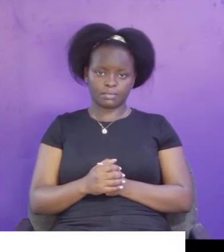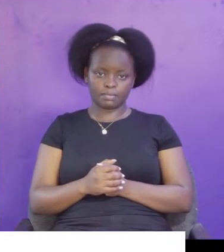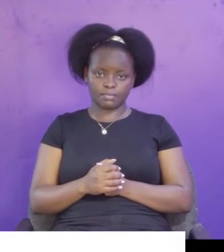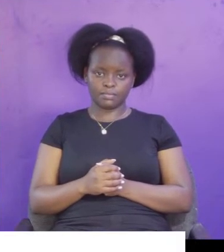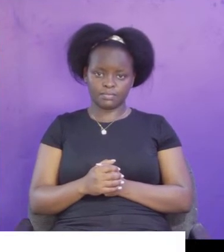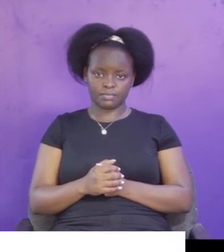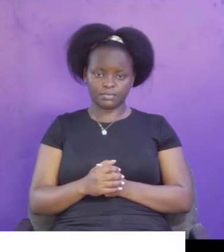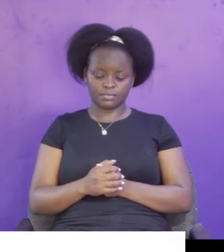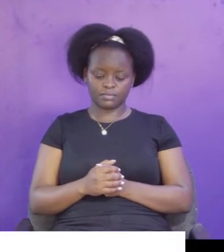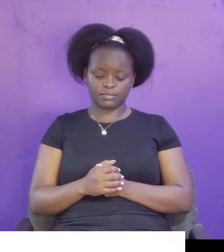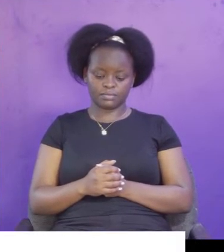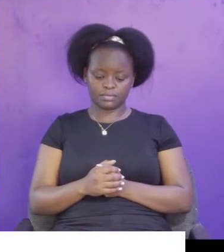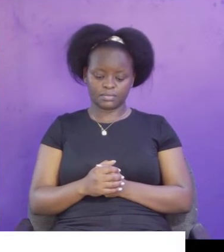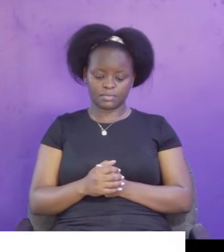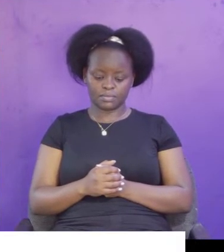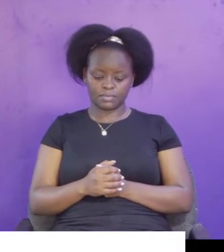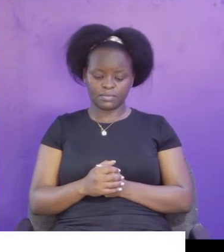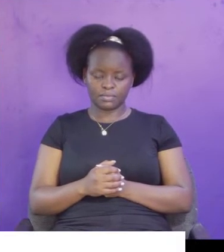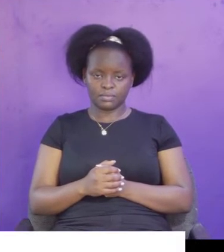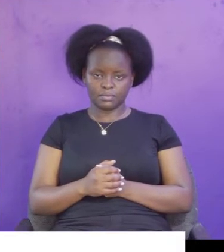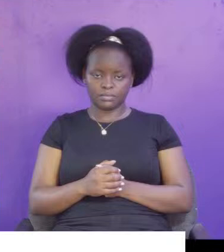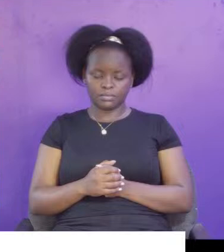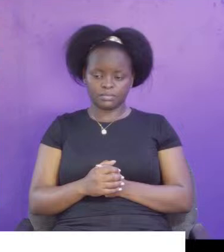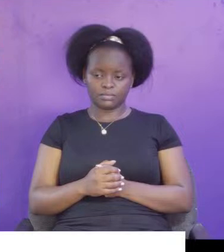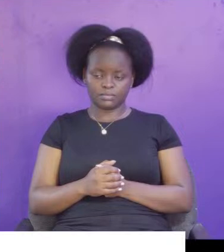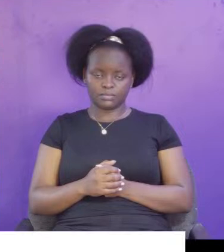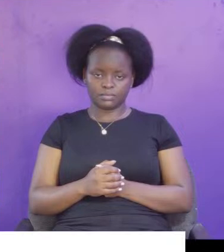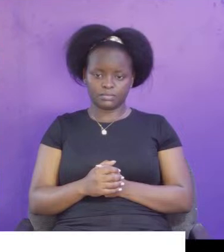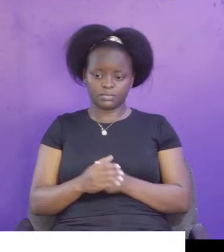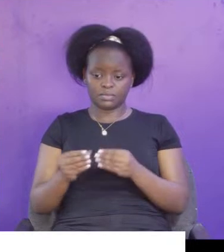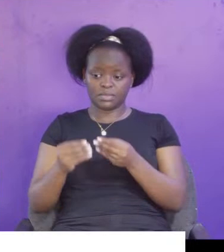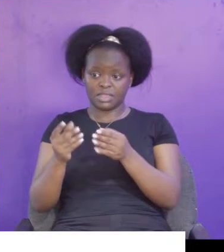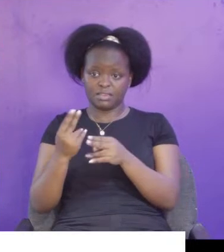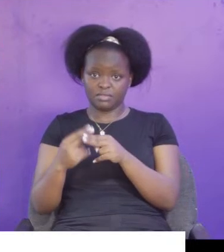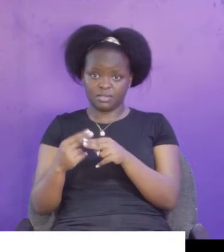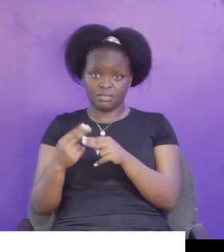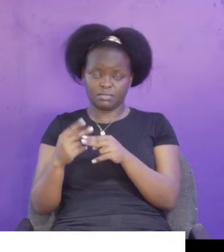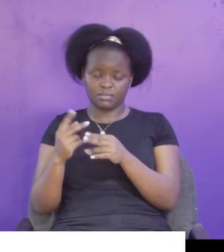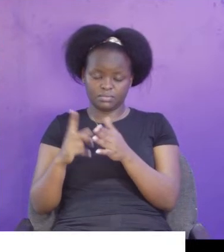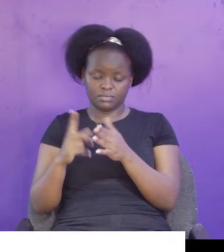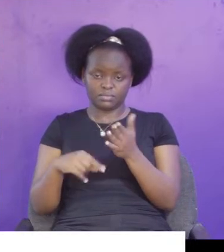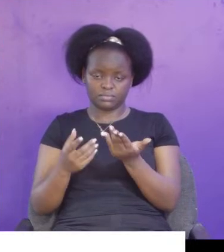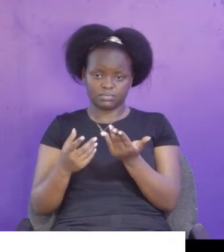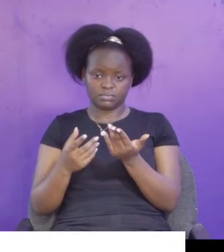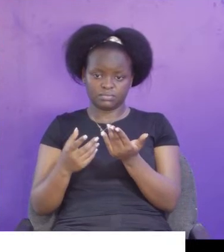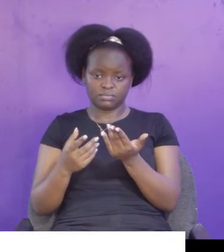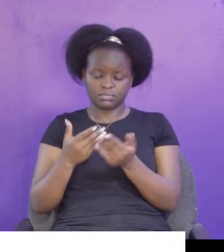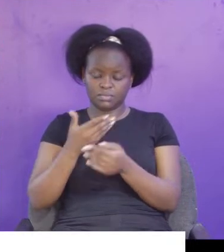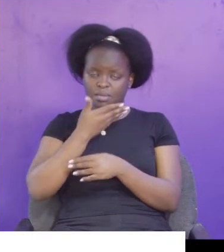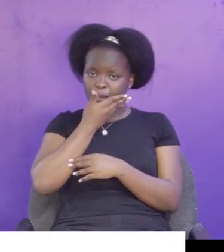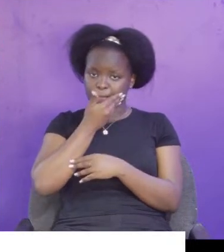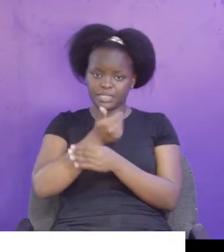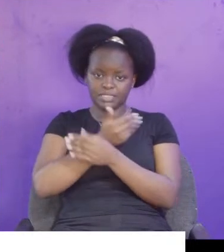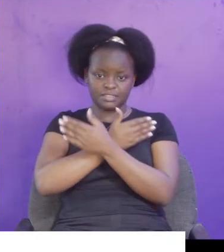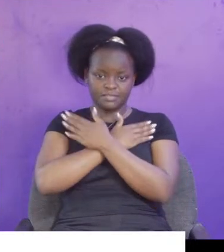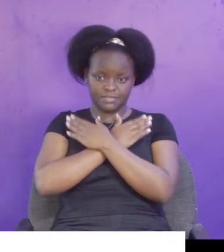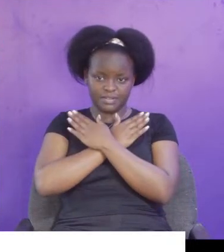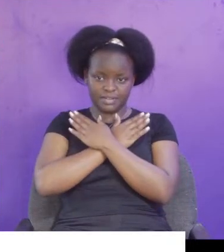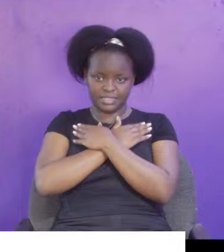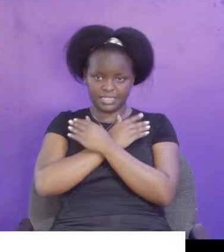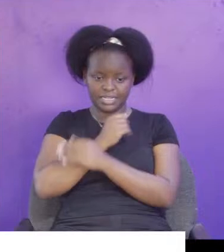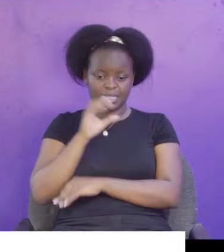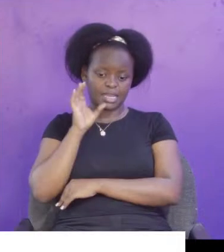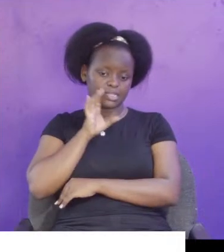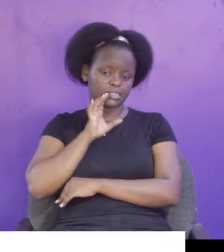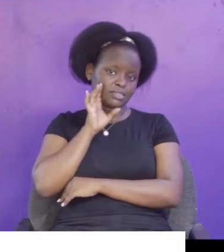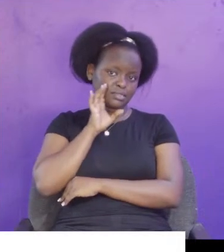and he named after his best friend and his cousin